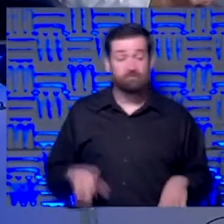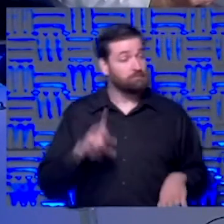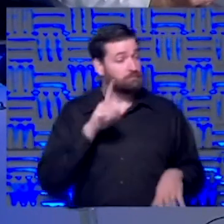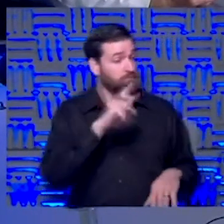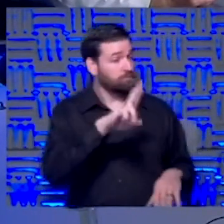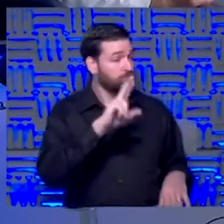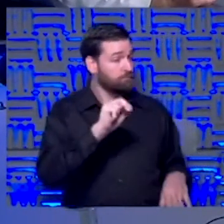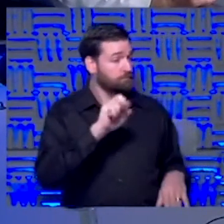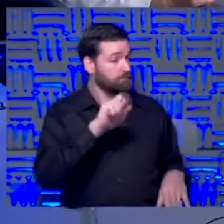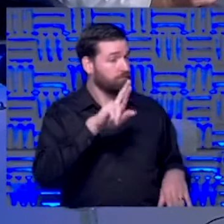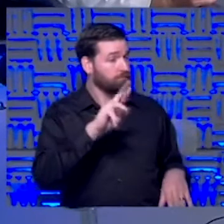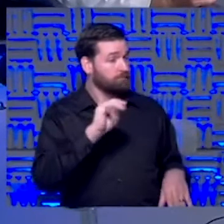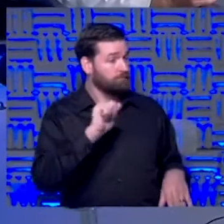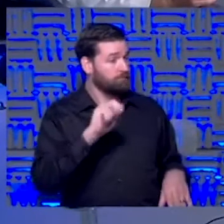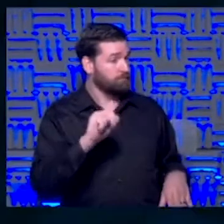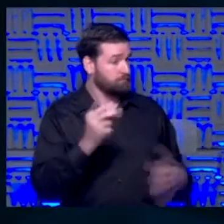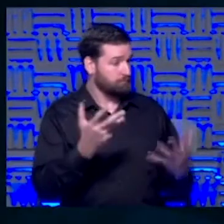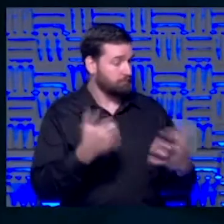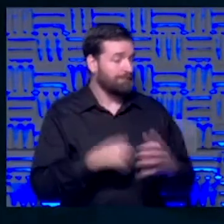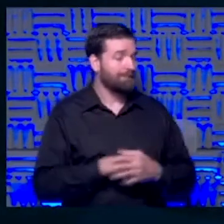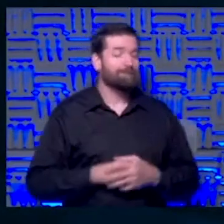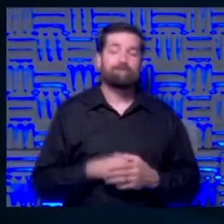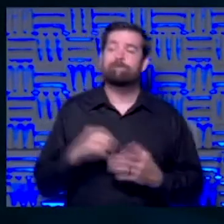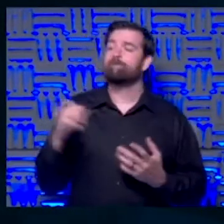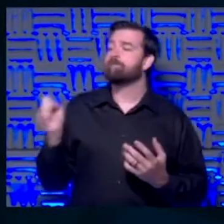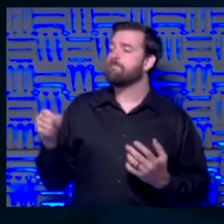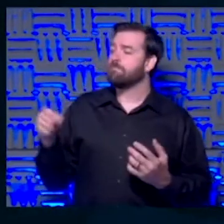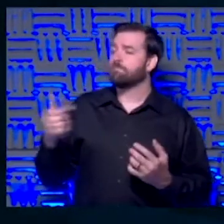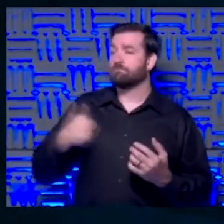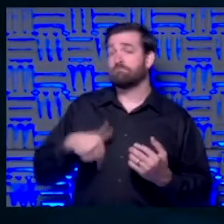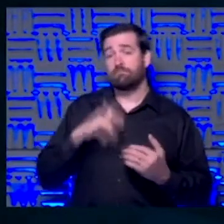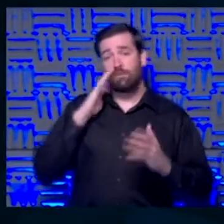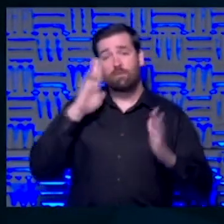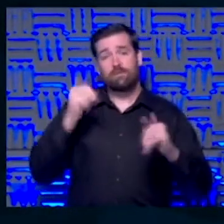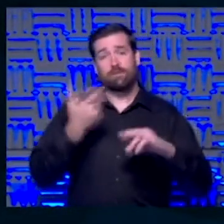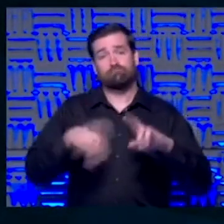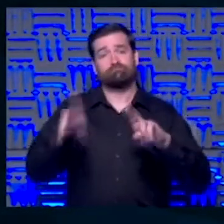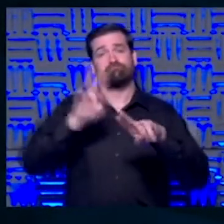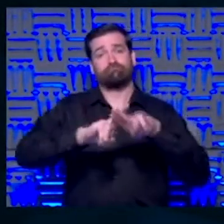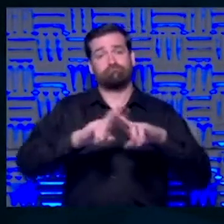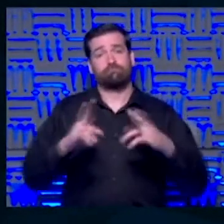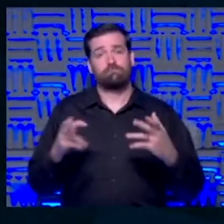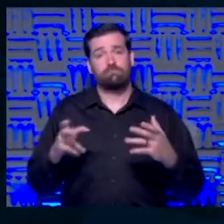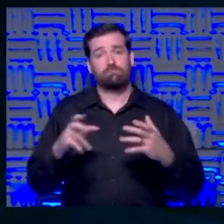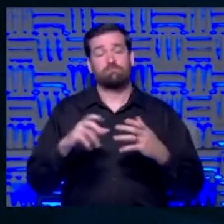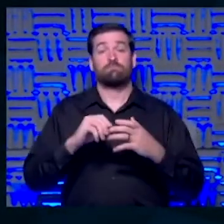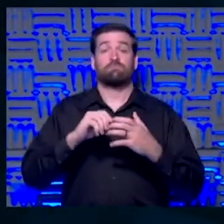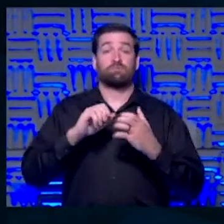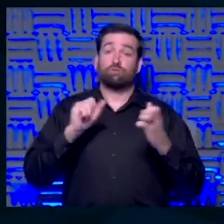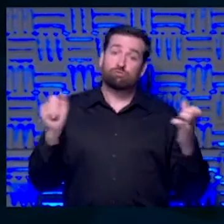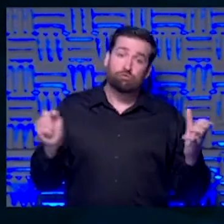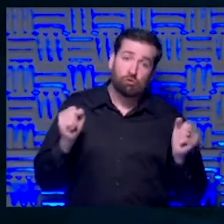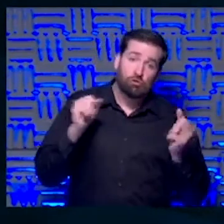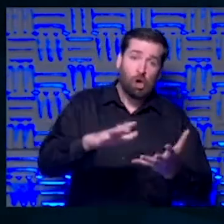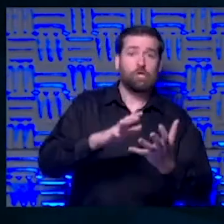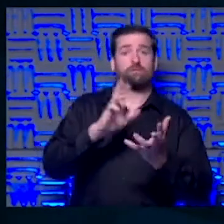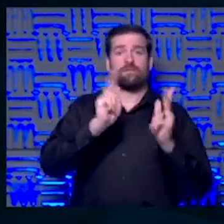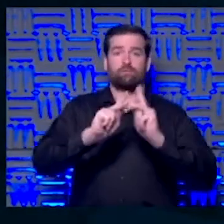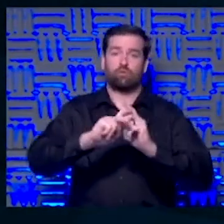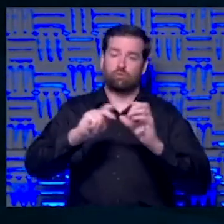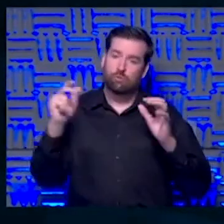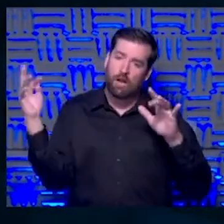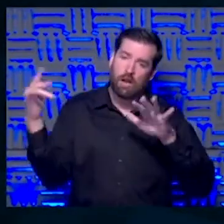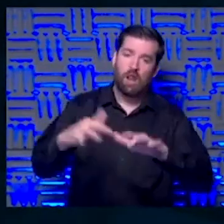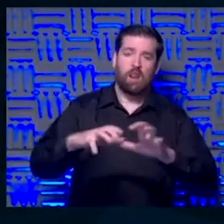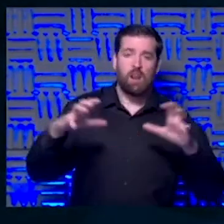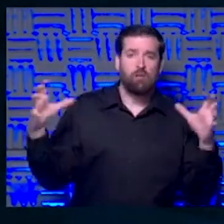do you want to start us off? Yeah, we would expect an uptick. Anything that drives gatherings of people has had